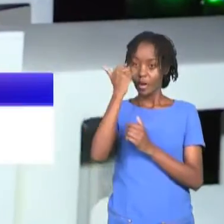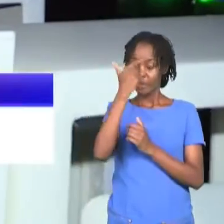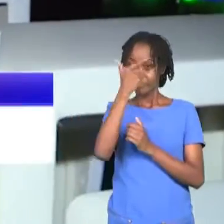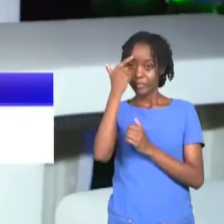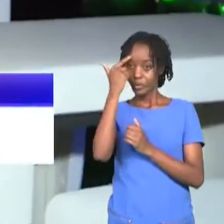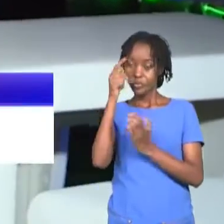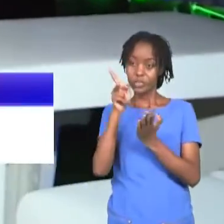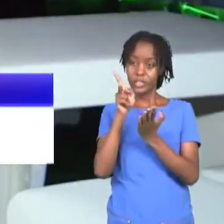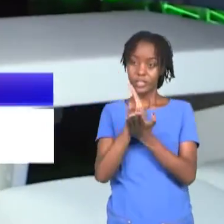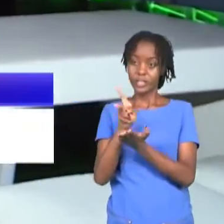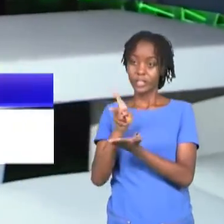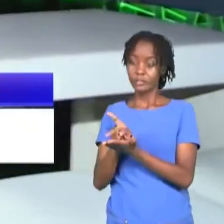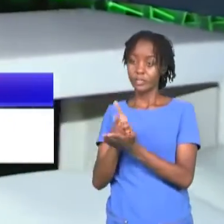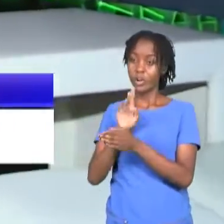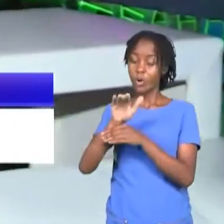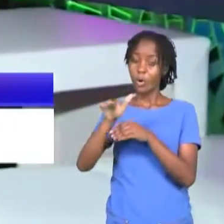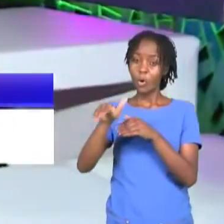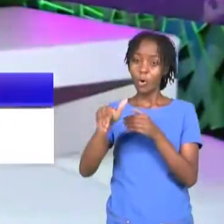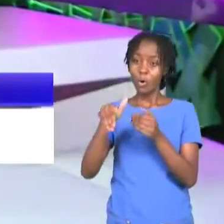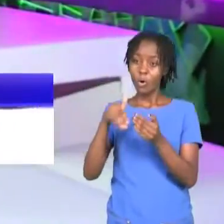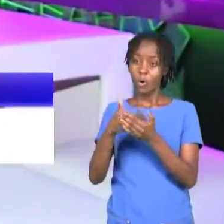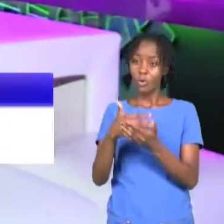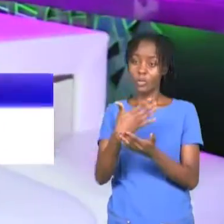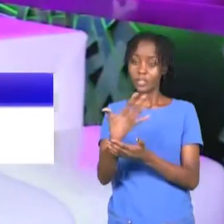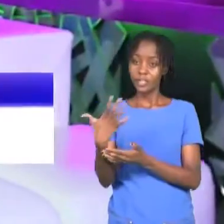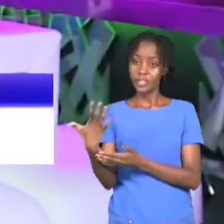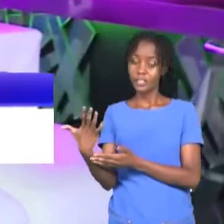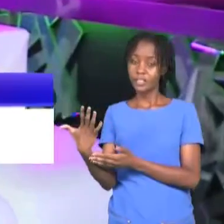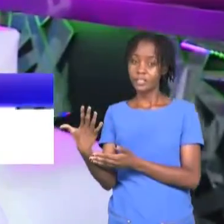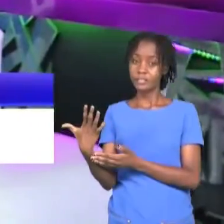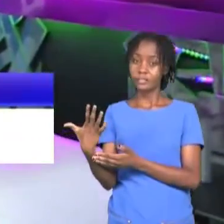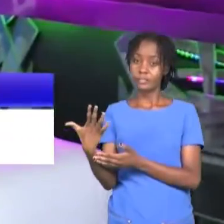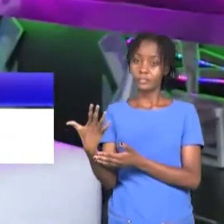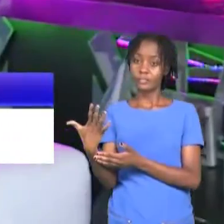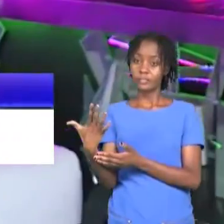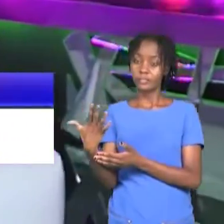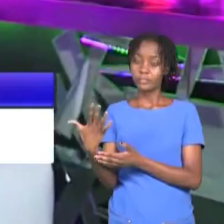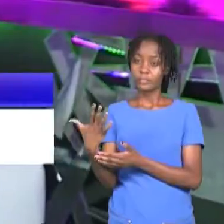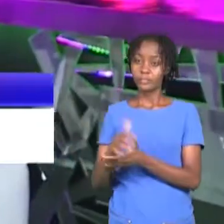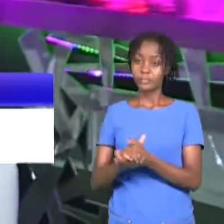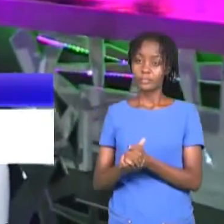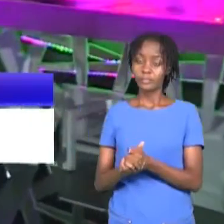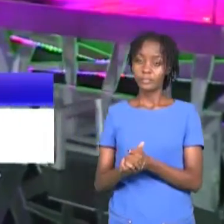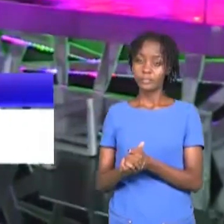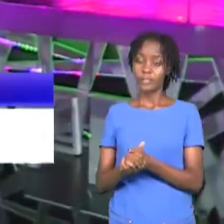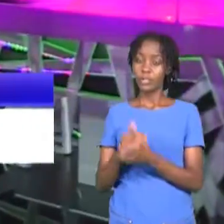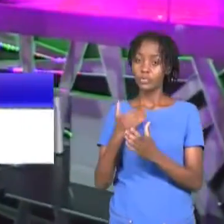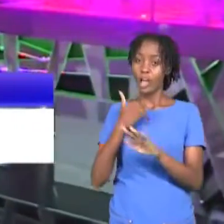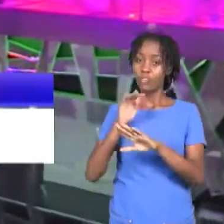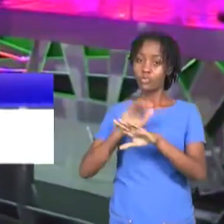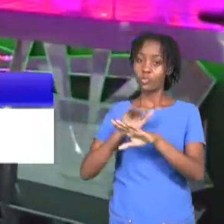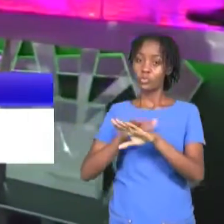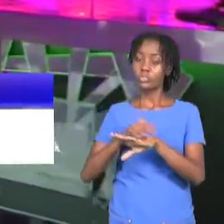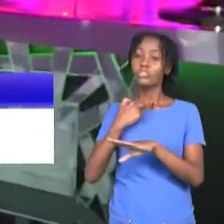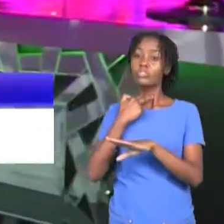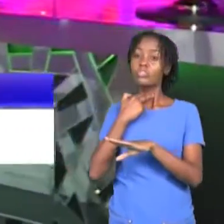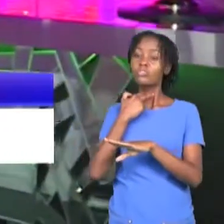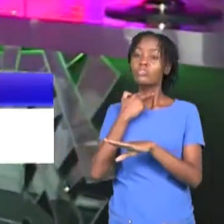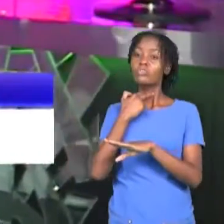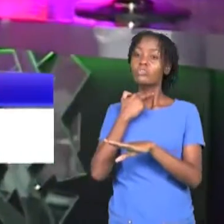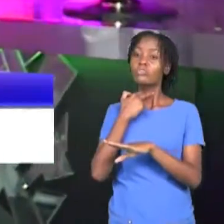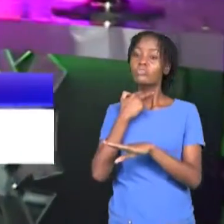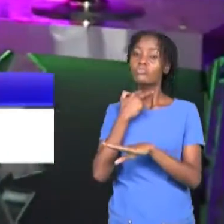all that was required to make sure that Big Club has got a proper soundproof. Do you know that Big Club has invested a lot of